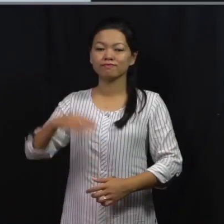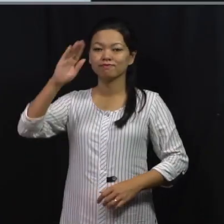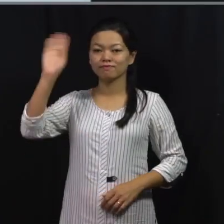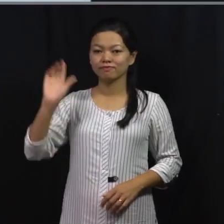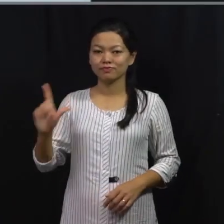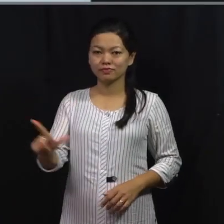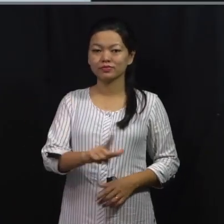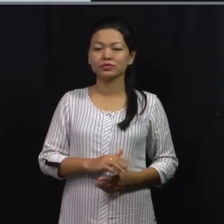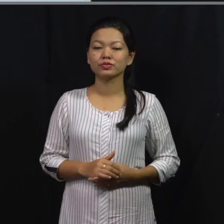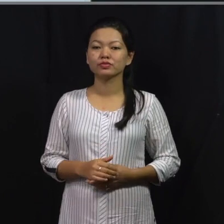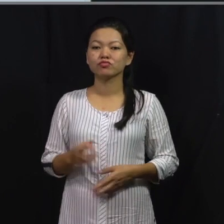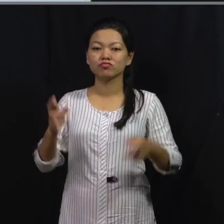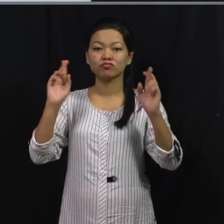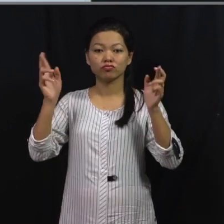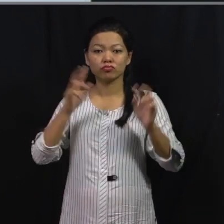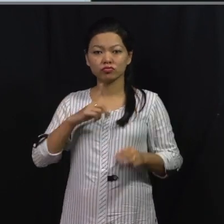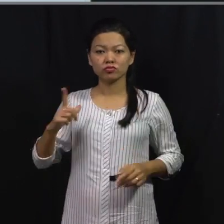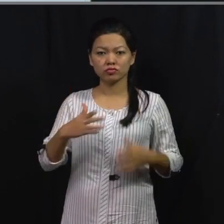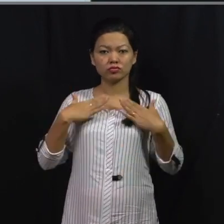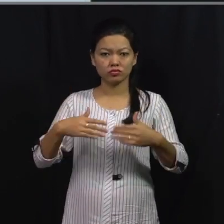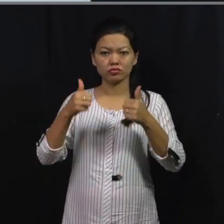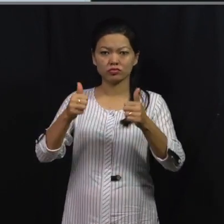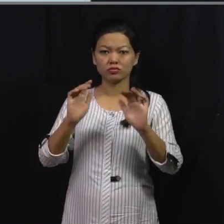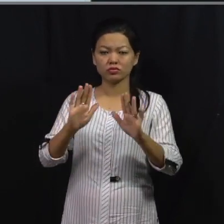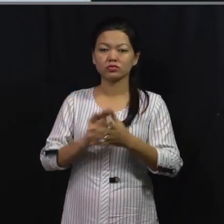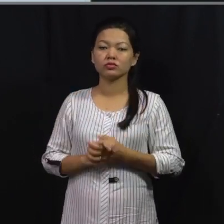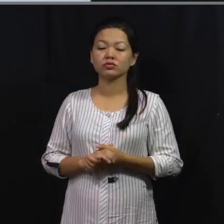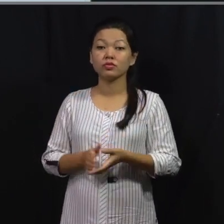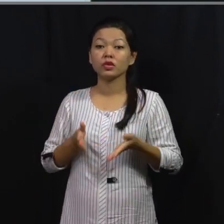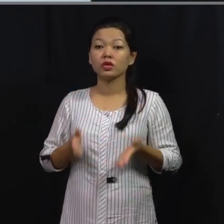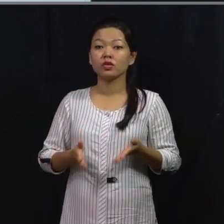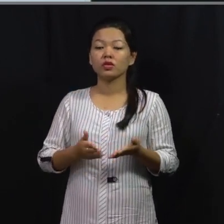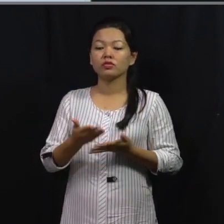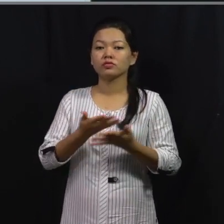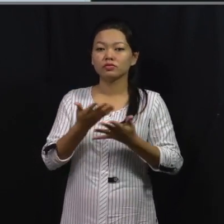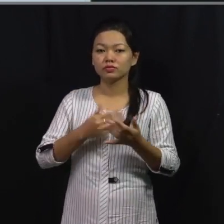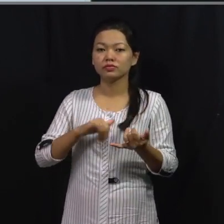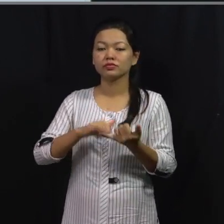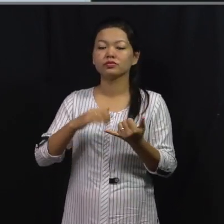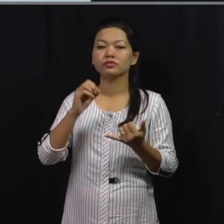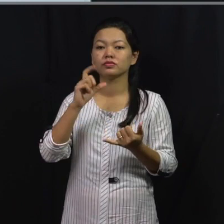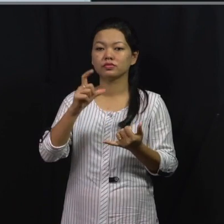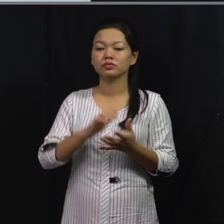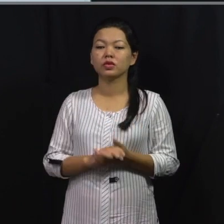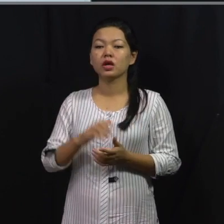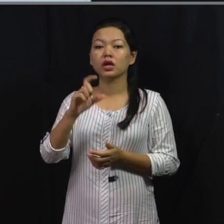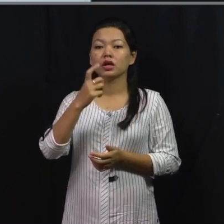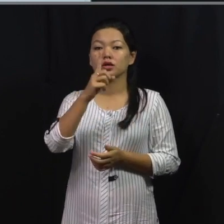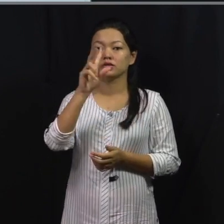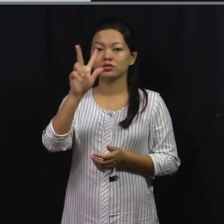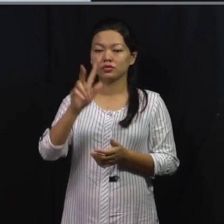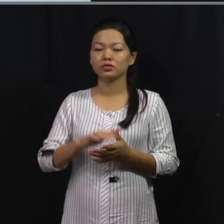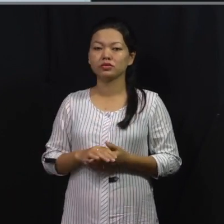Hello everyone, I hope you're all doing good. Even today we will be discussing about sociology for class 12,